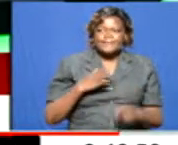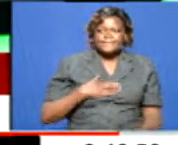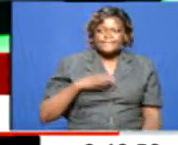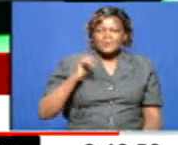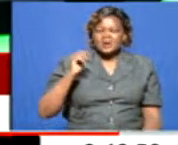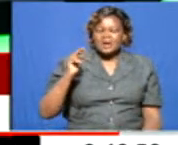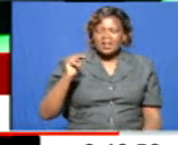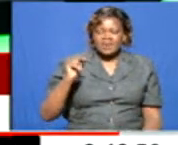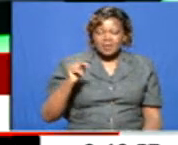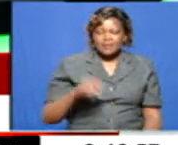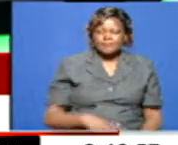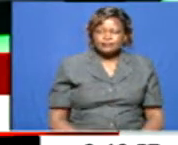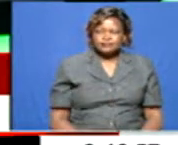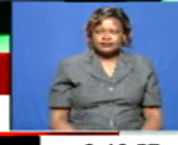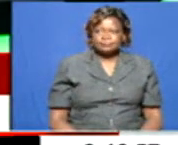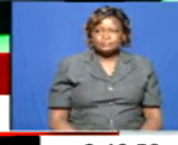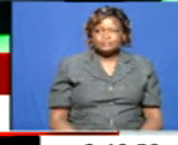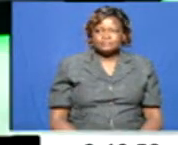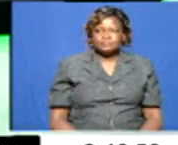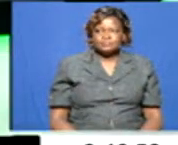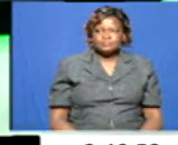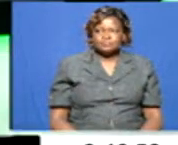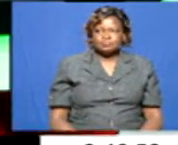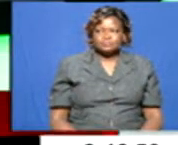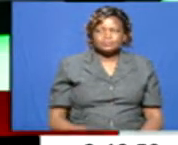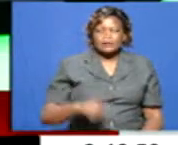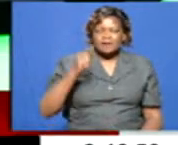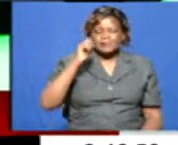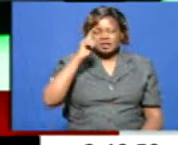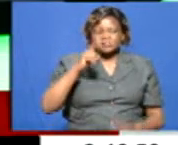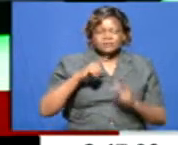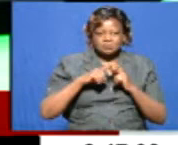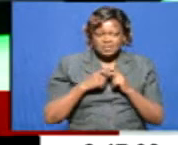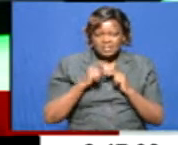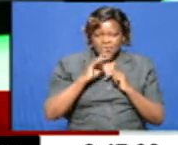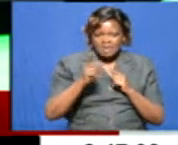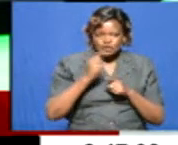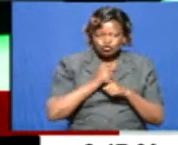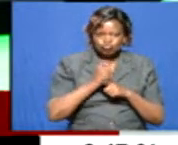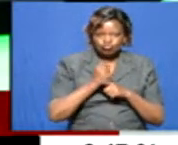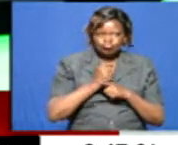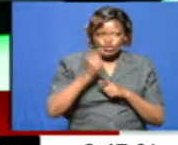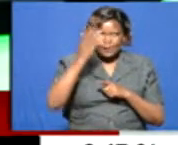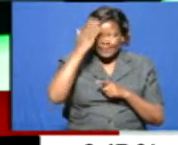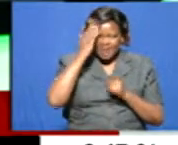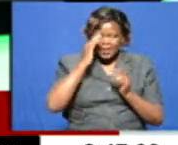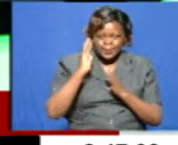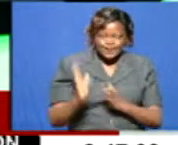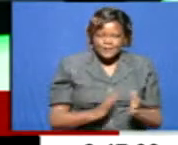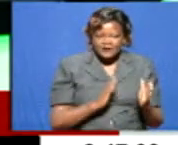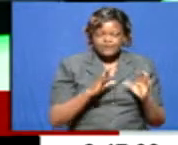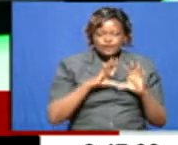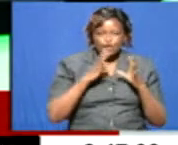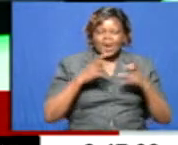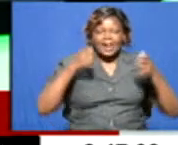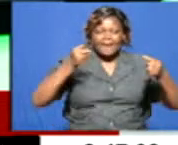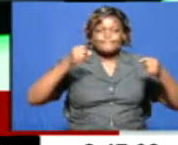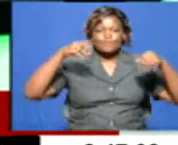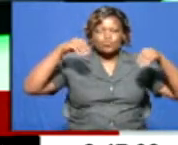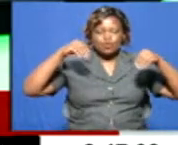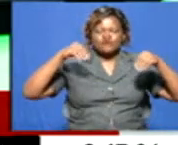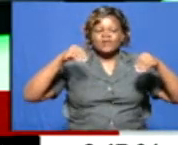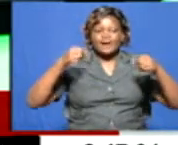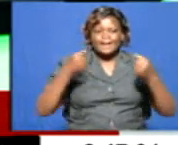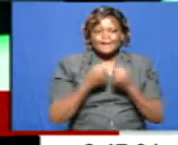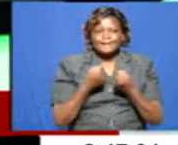Kibet. Now on to our first story. Harambee Stars started their training on Monday in preparation for the World Cup qualifier match